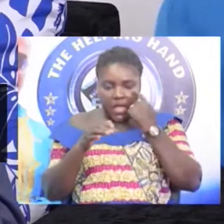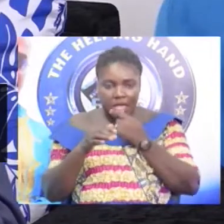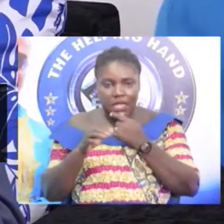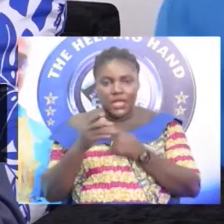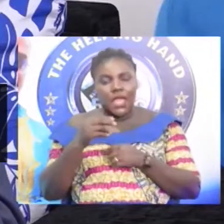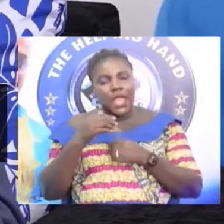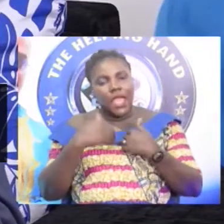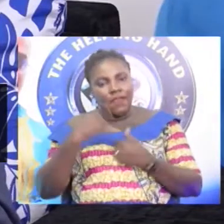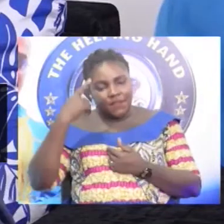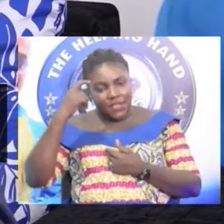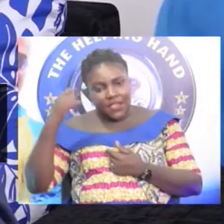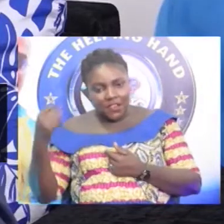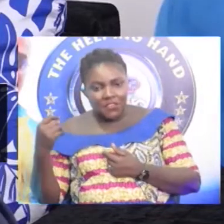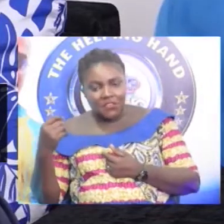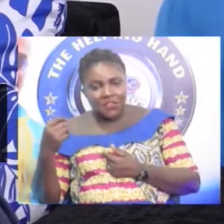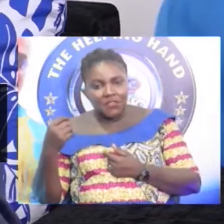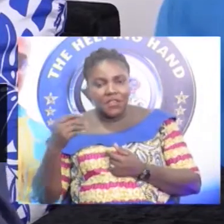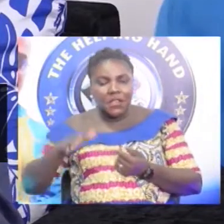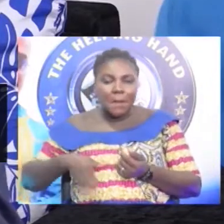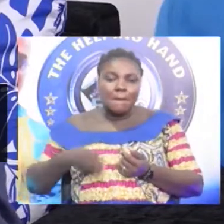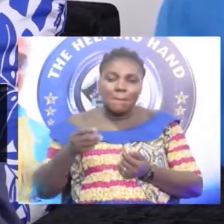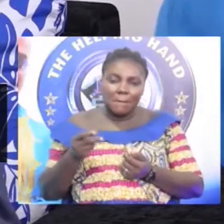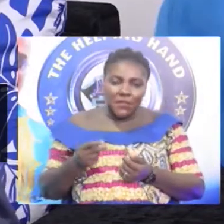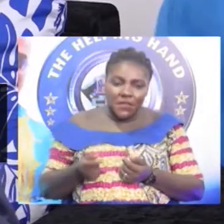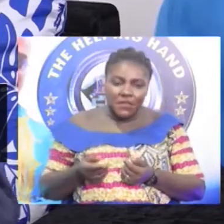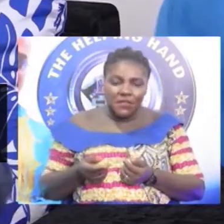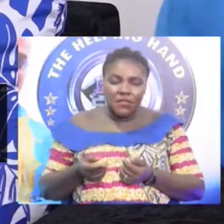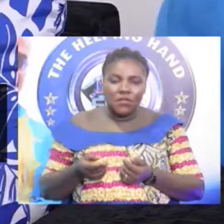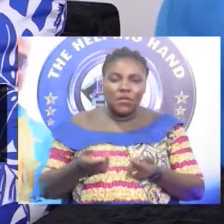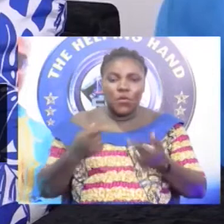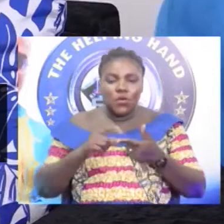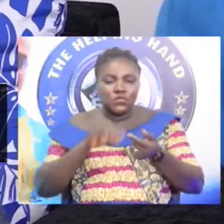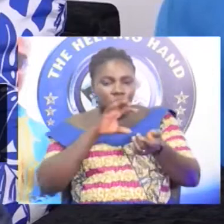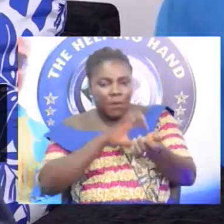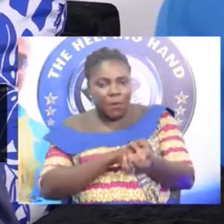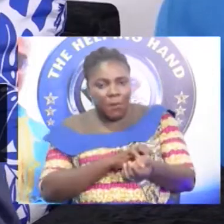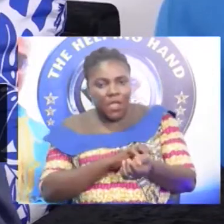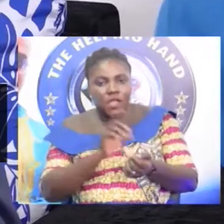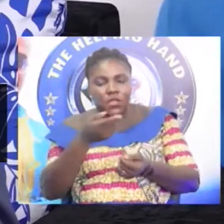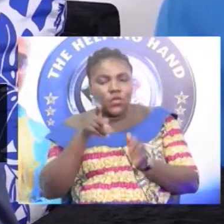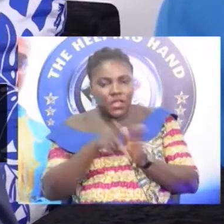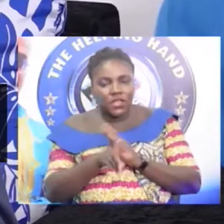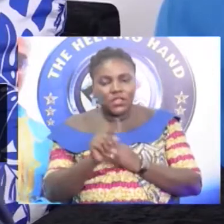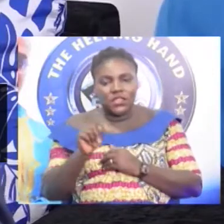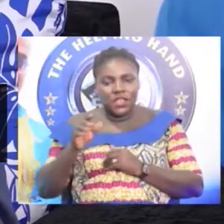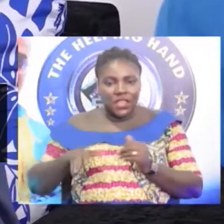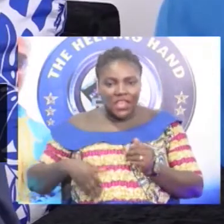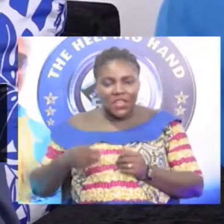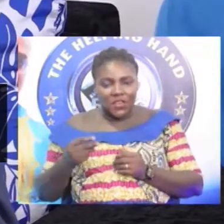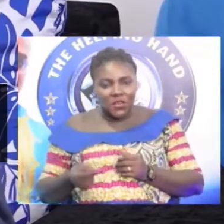Kramai, Professor Cow, and you were able to kill the dog. Right. But in the morning, Kramai Fufo Eba with them and would